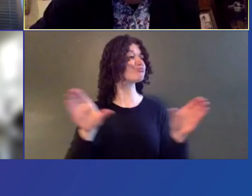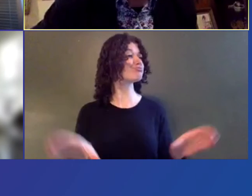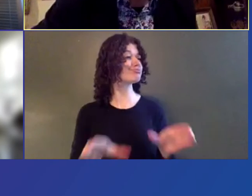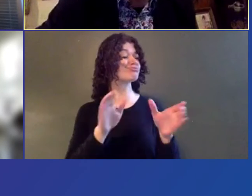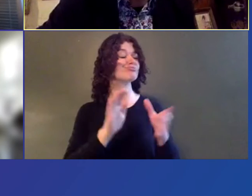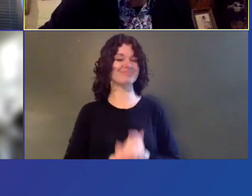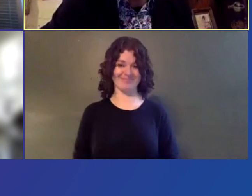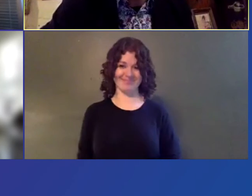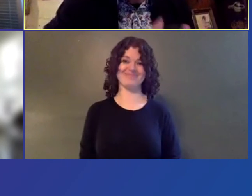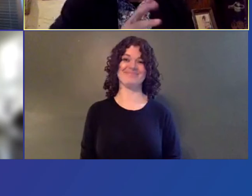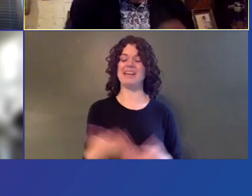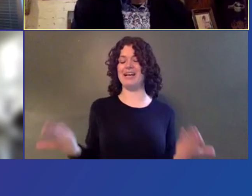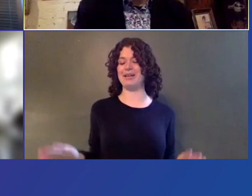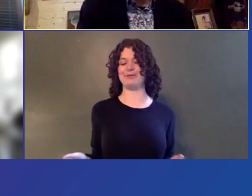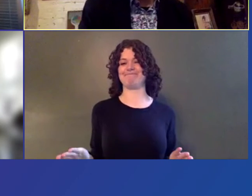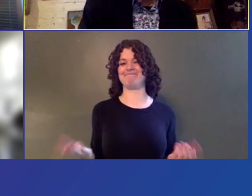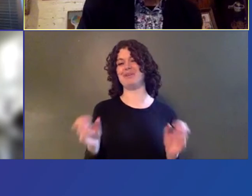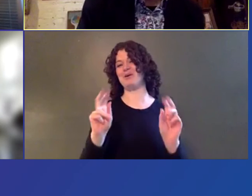Okay.